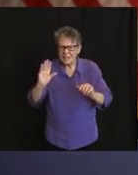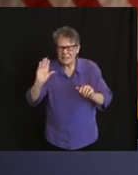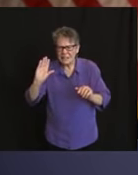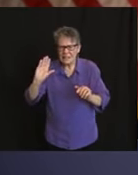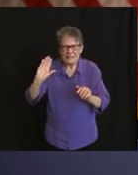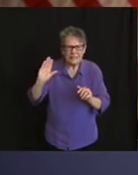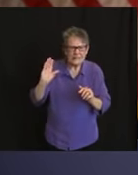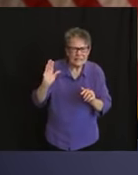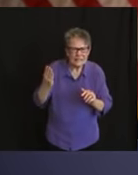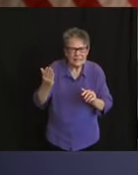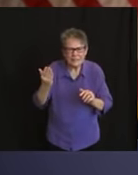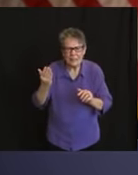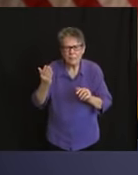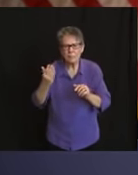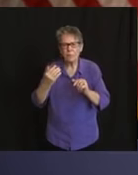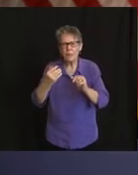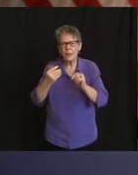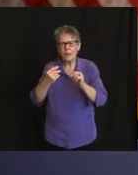enough swabs to do that, or?